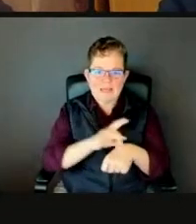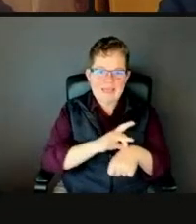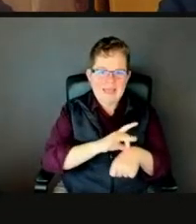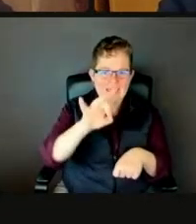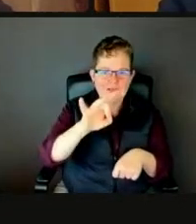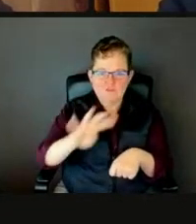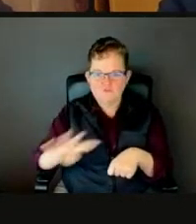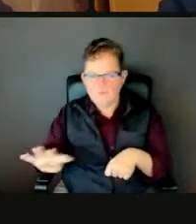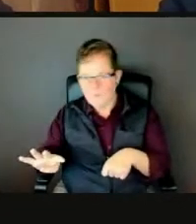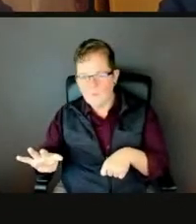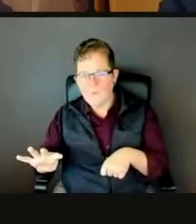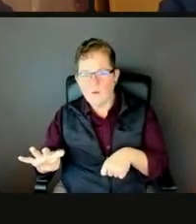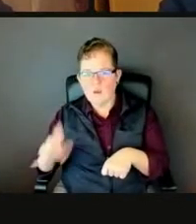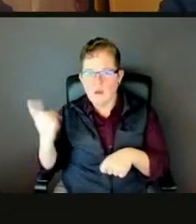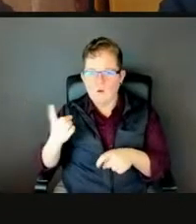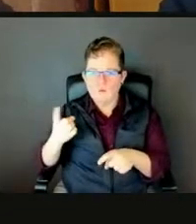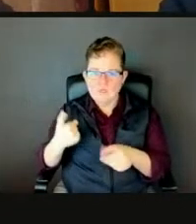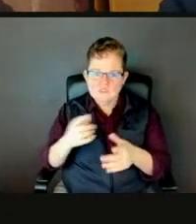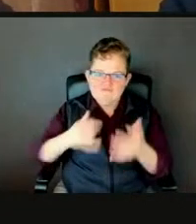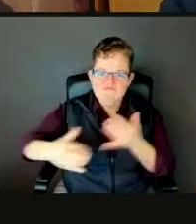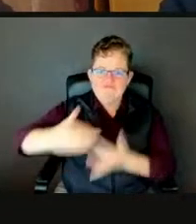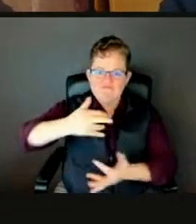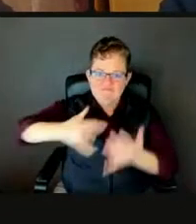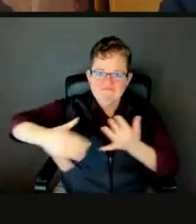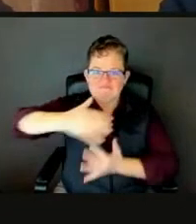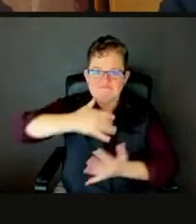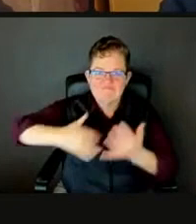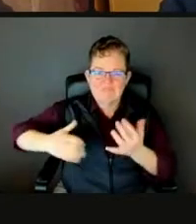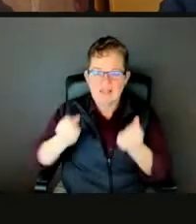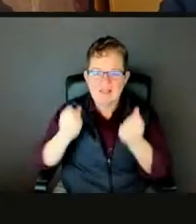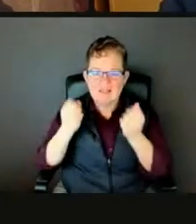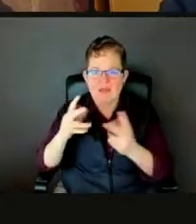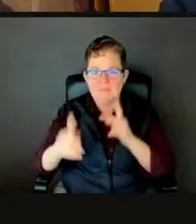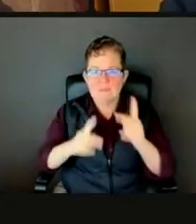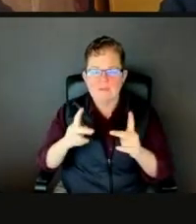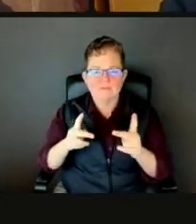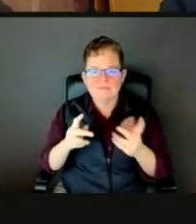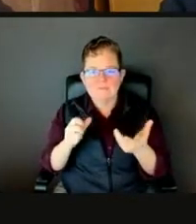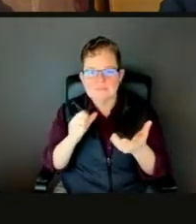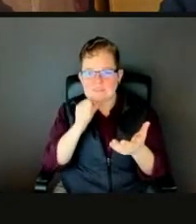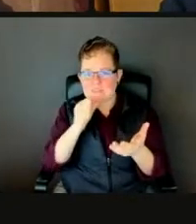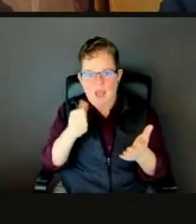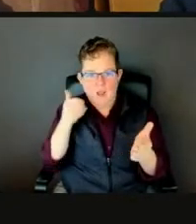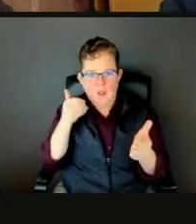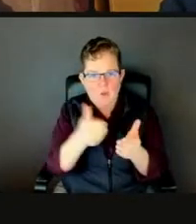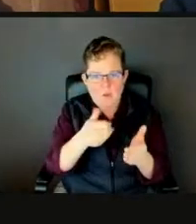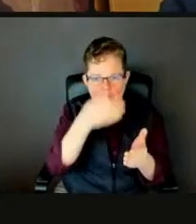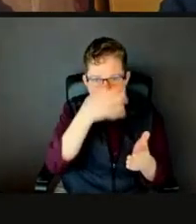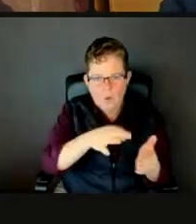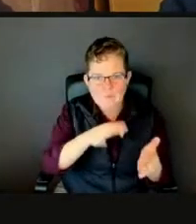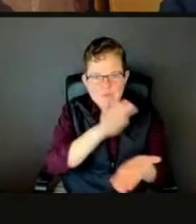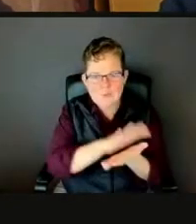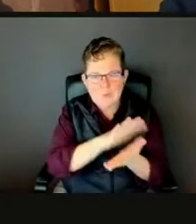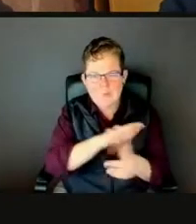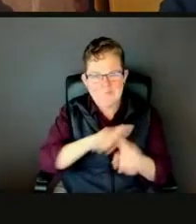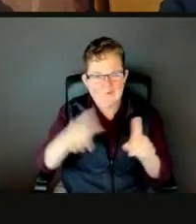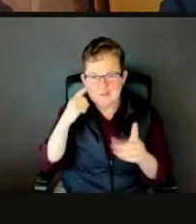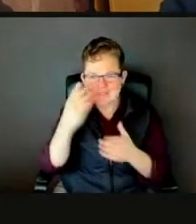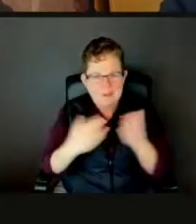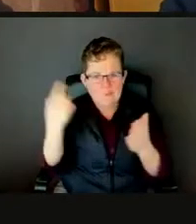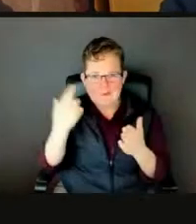p.m. There's a constant traffic there, you know. So even though it's not close to a school, for some reason, those North kids are always at that Safeway. You